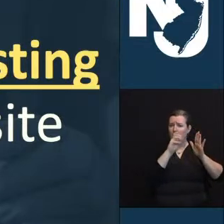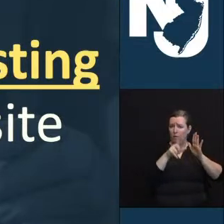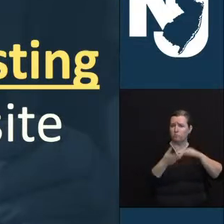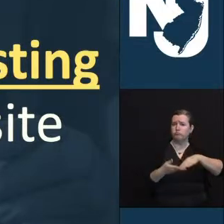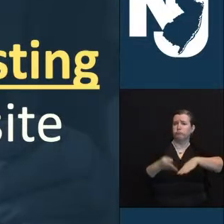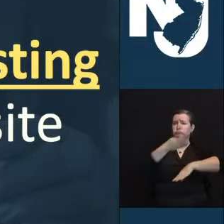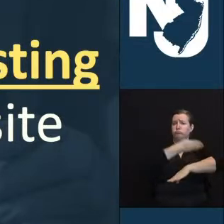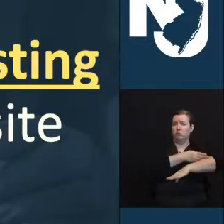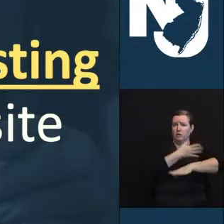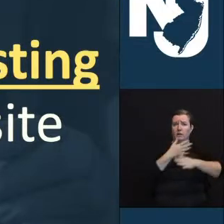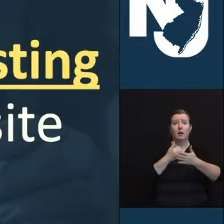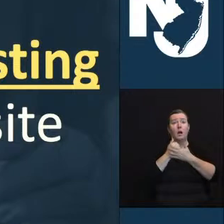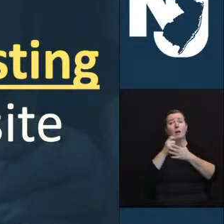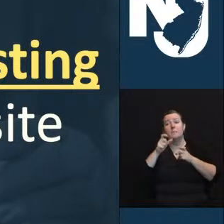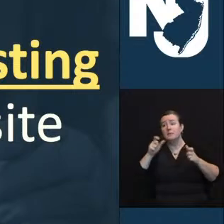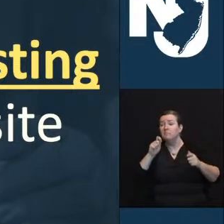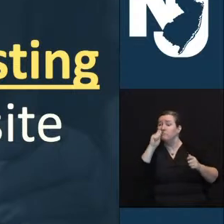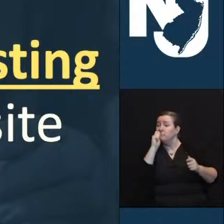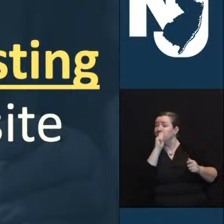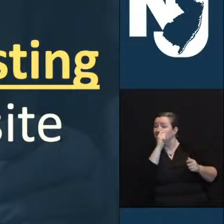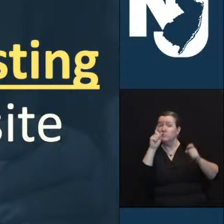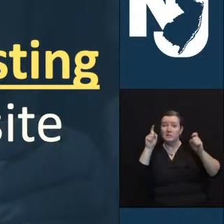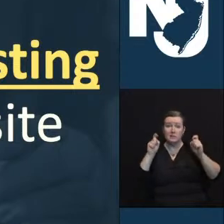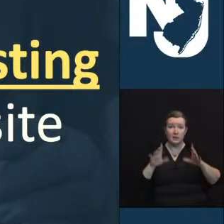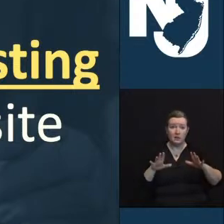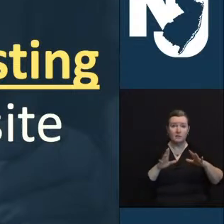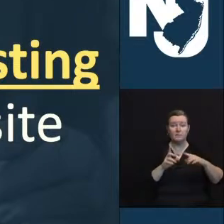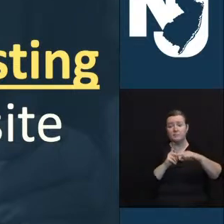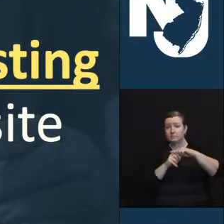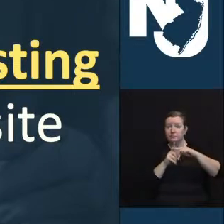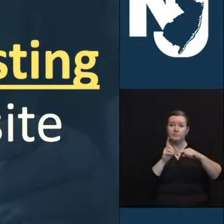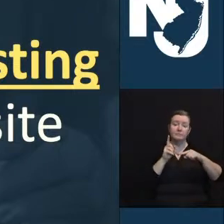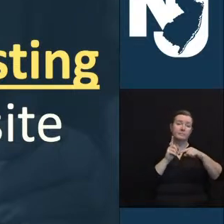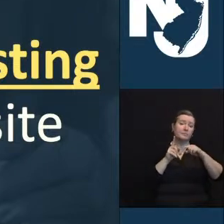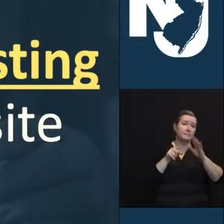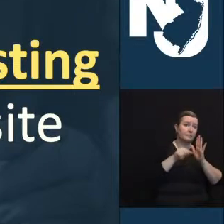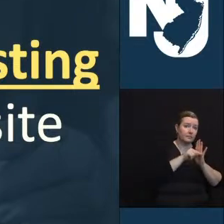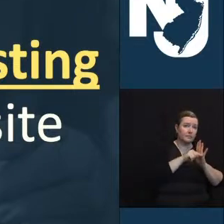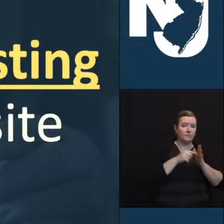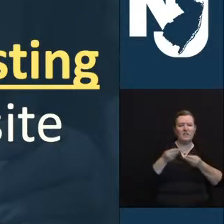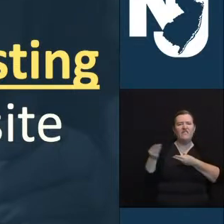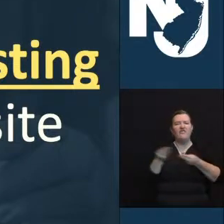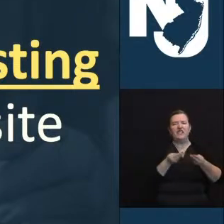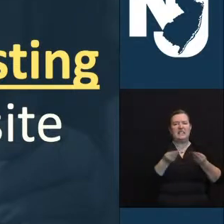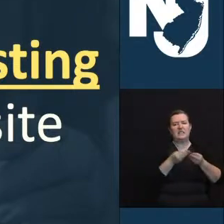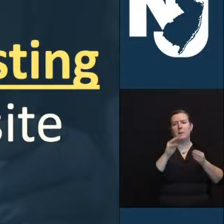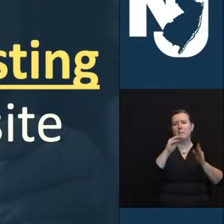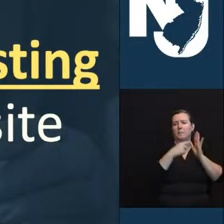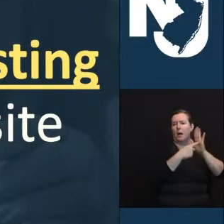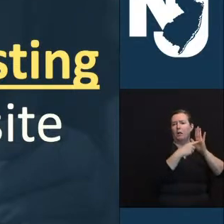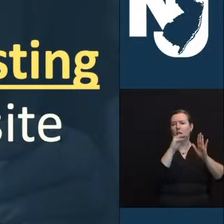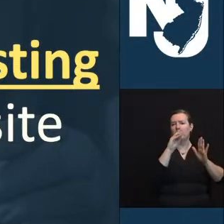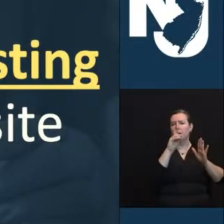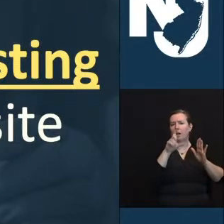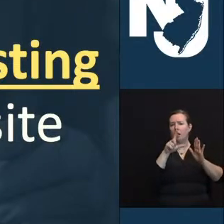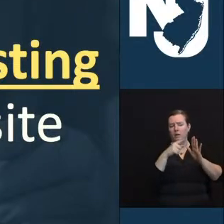tested. In addition to numerous pop-up testing sites, you can find a site near you at